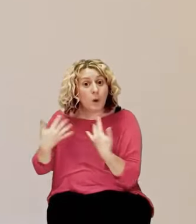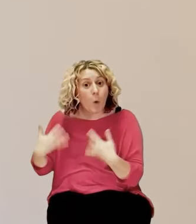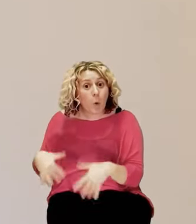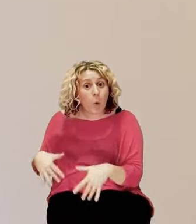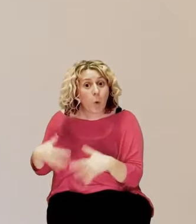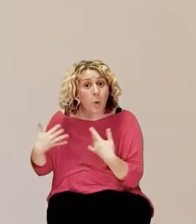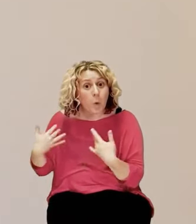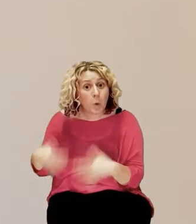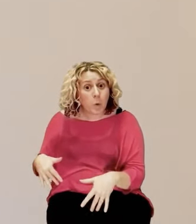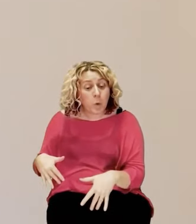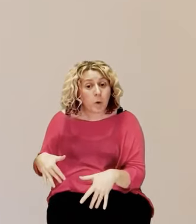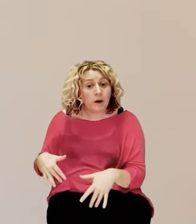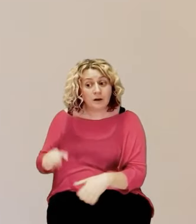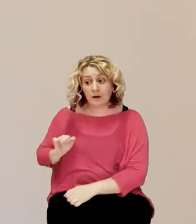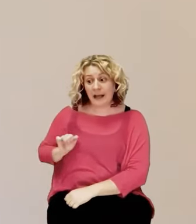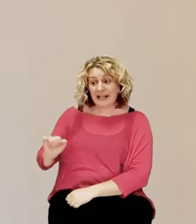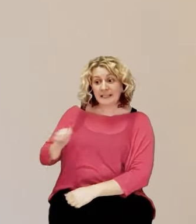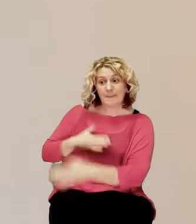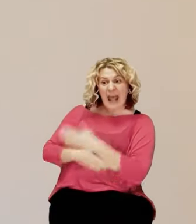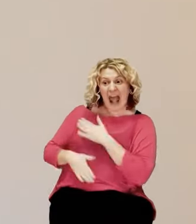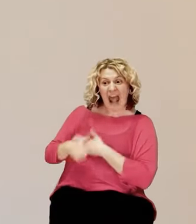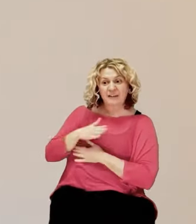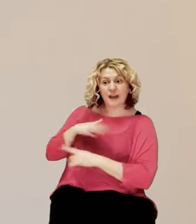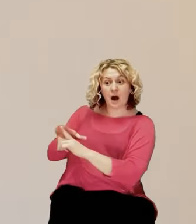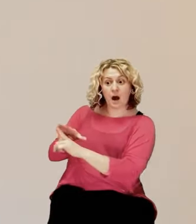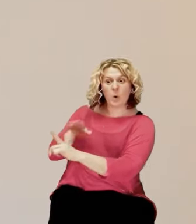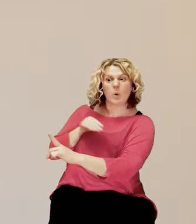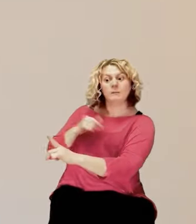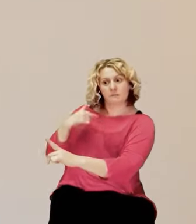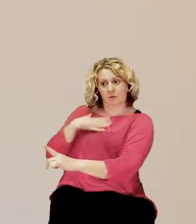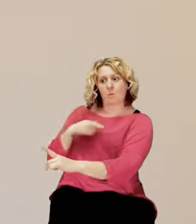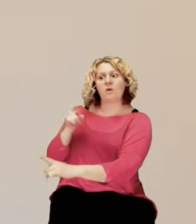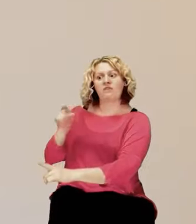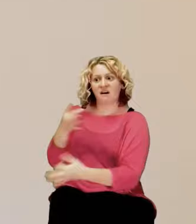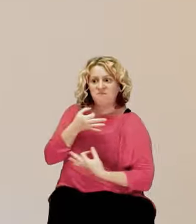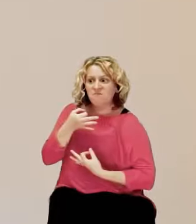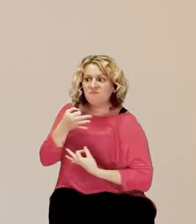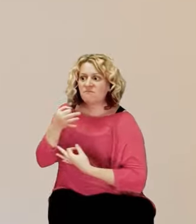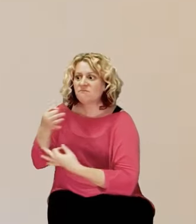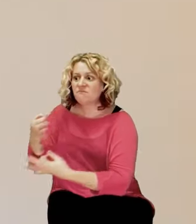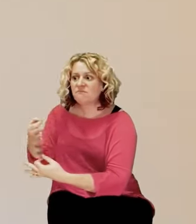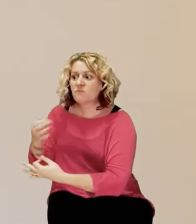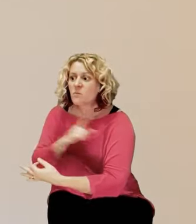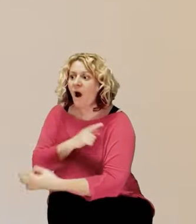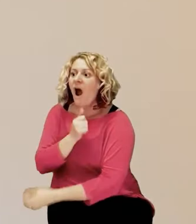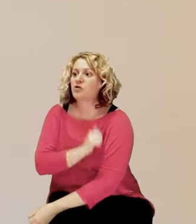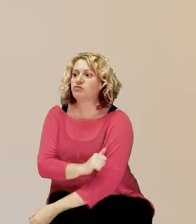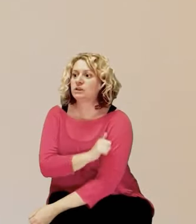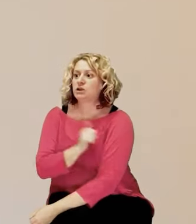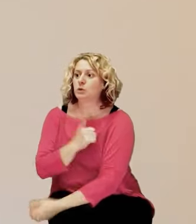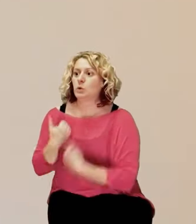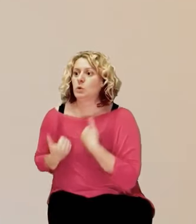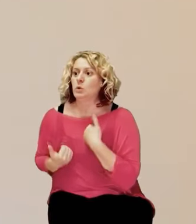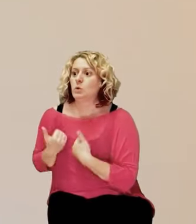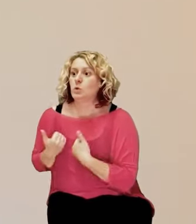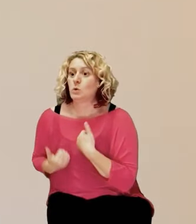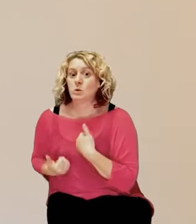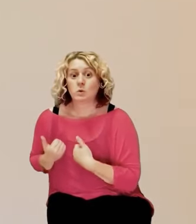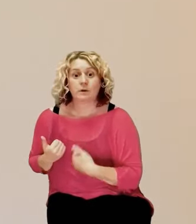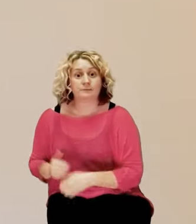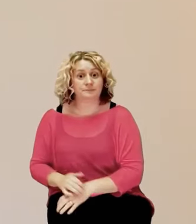of the Christian. And I'm not exaggerating. I know. Preachers exaggerate, I